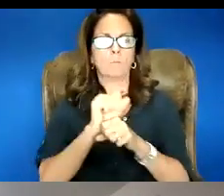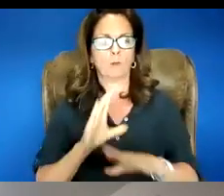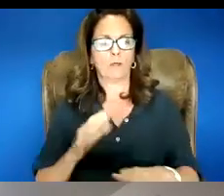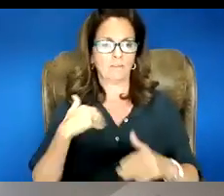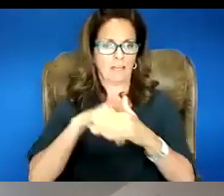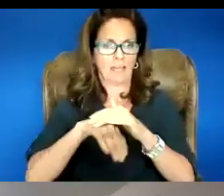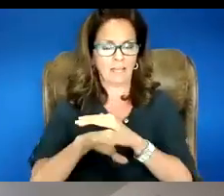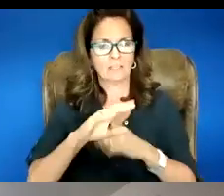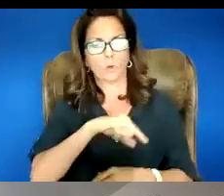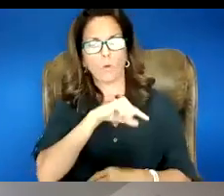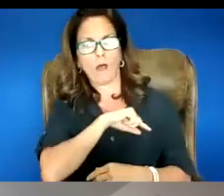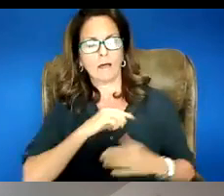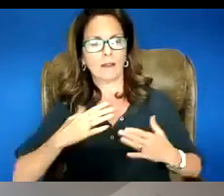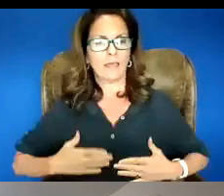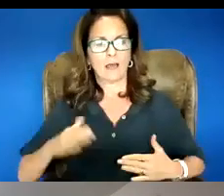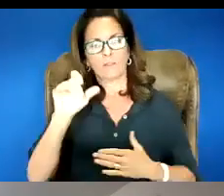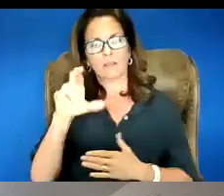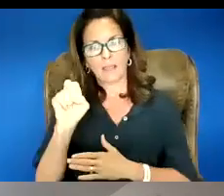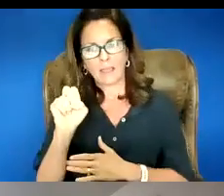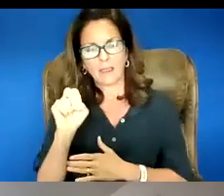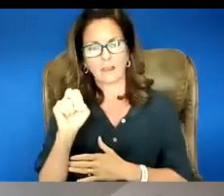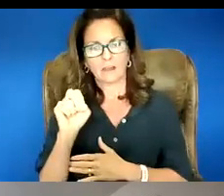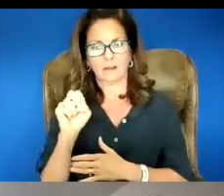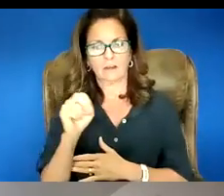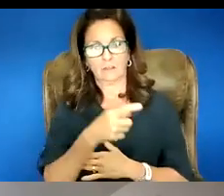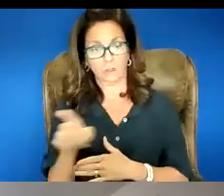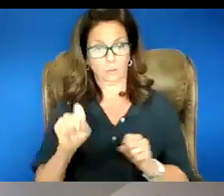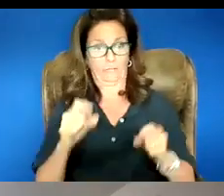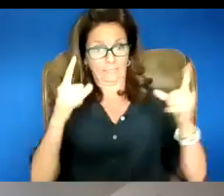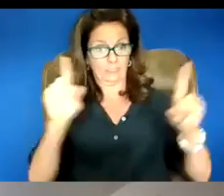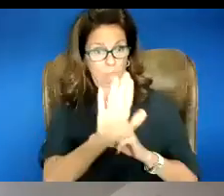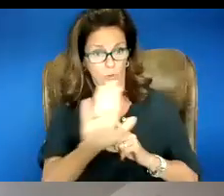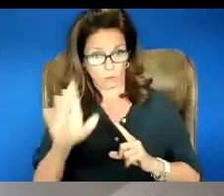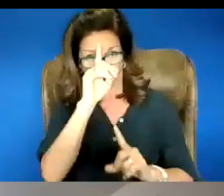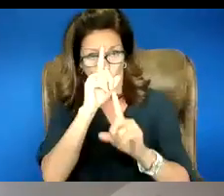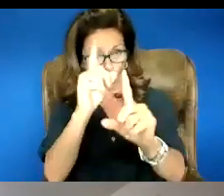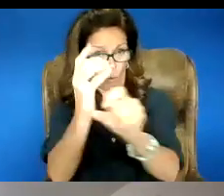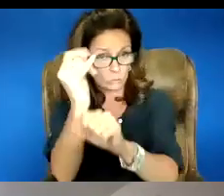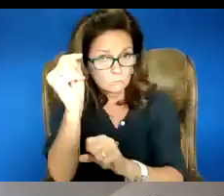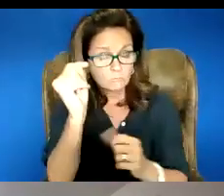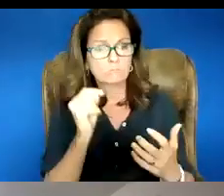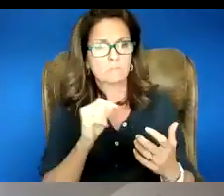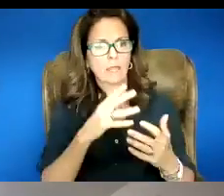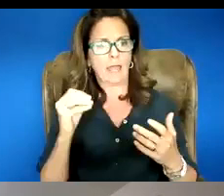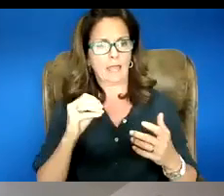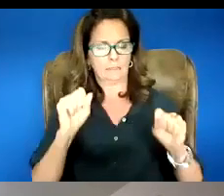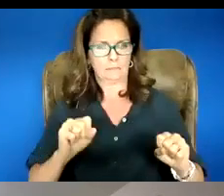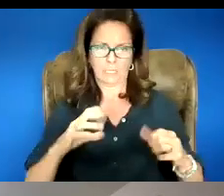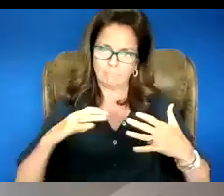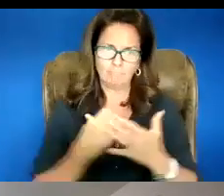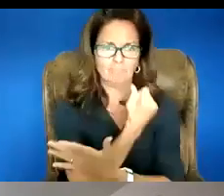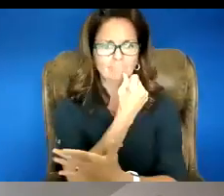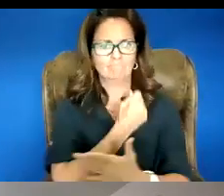quality health care so that you can achieve your goals and reach an optimal state of health.